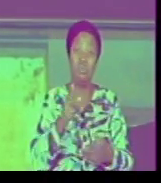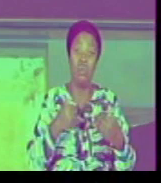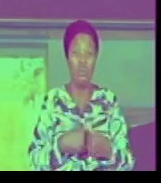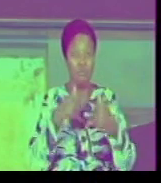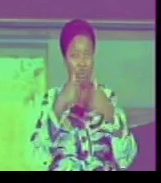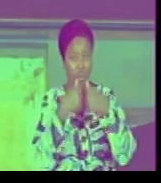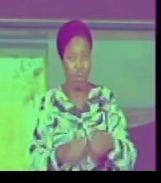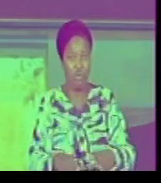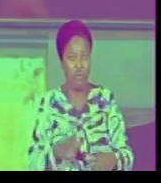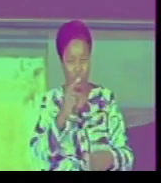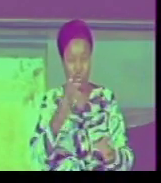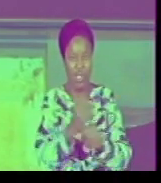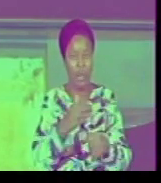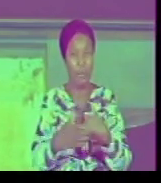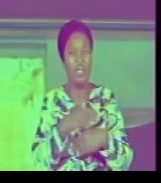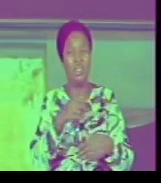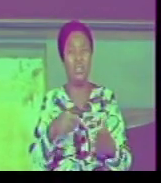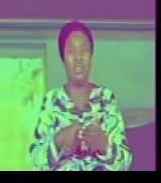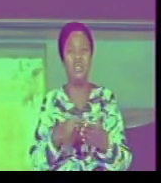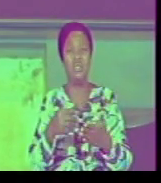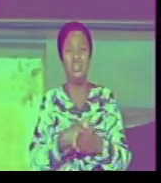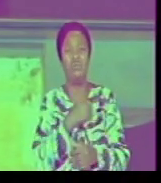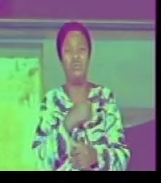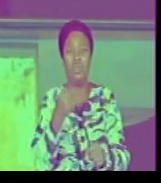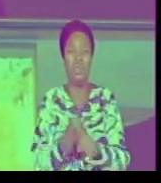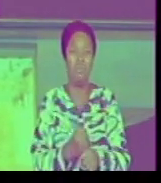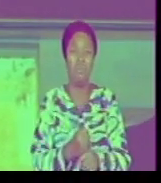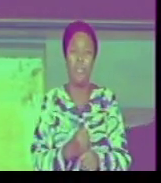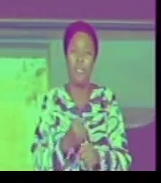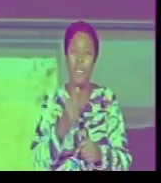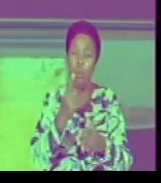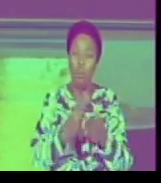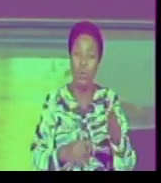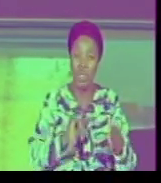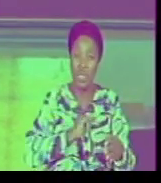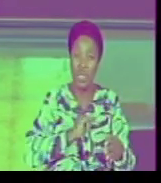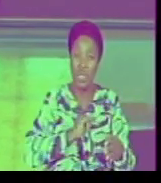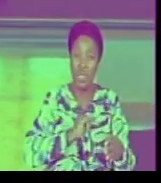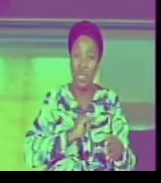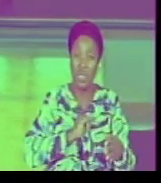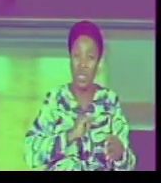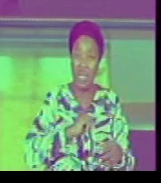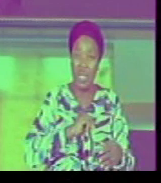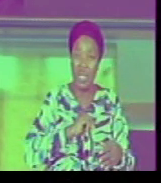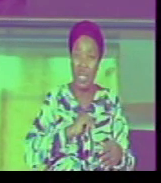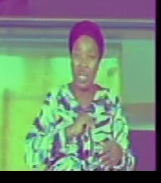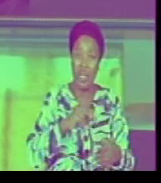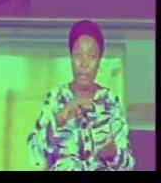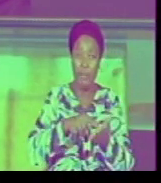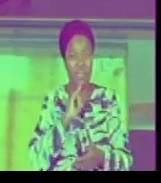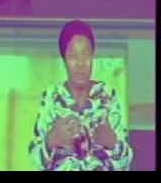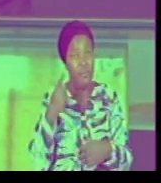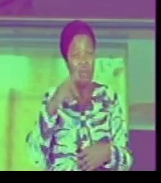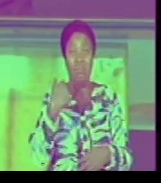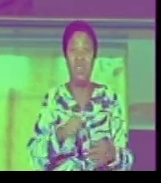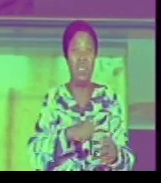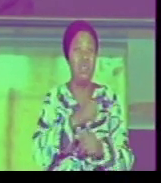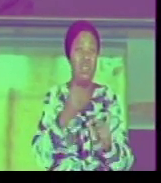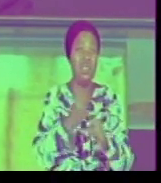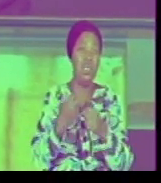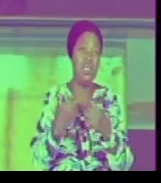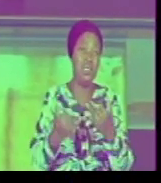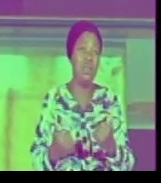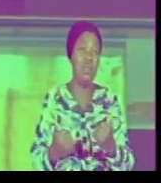year. What I mean by that is, let's say for the last 10 years, 20 years, you have been a